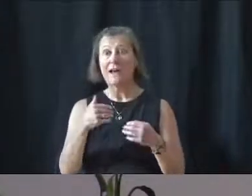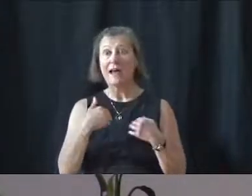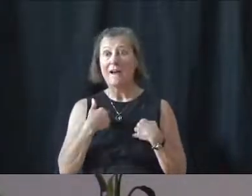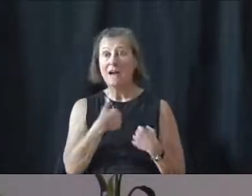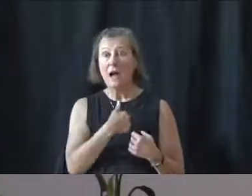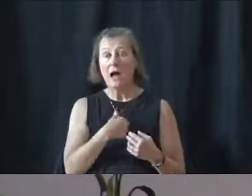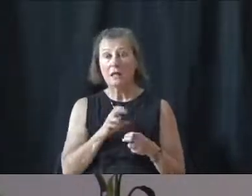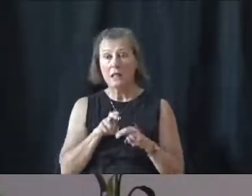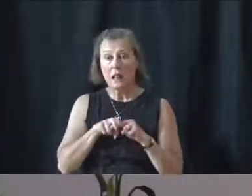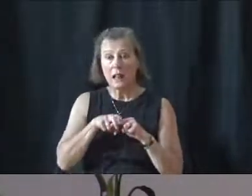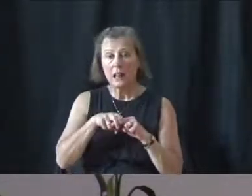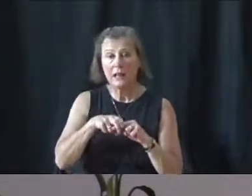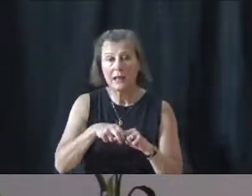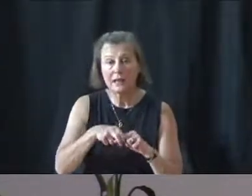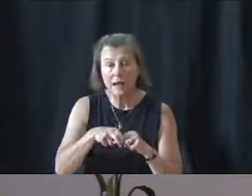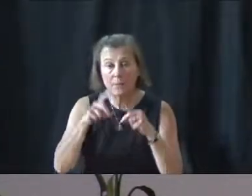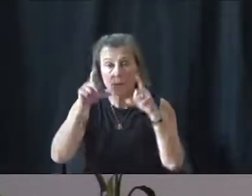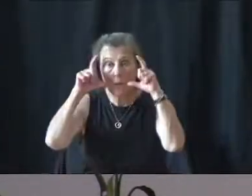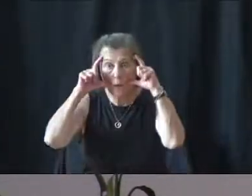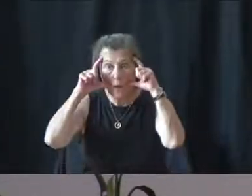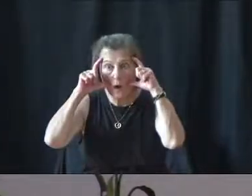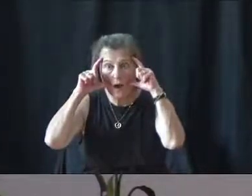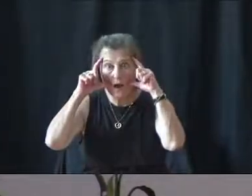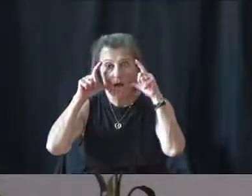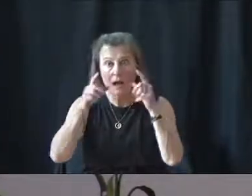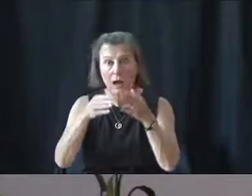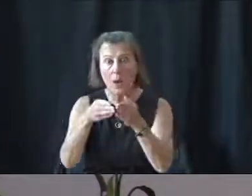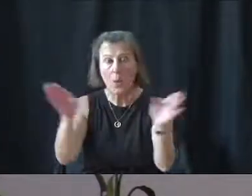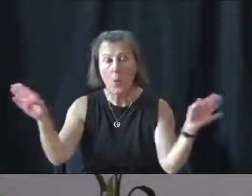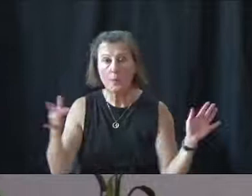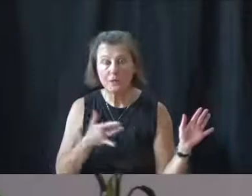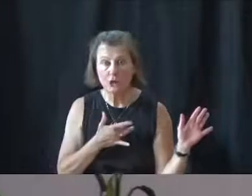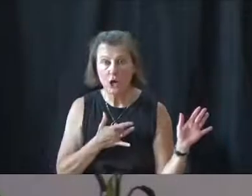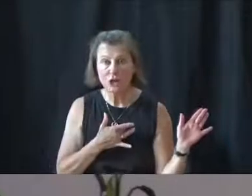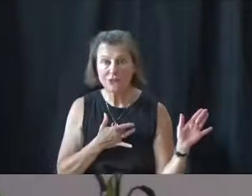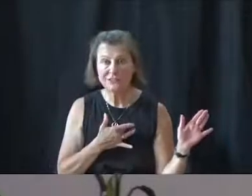our seats, wide-eyed and open-hearted,